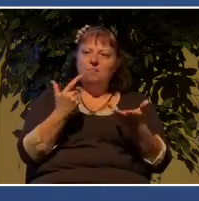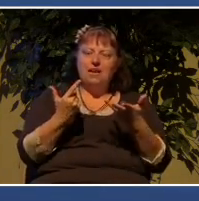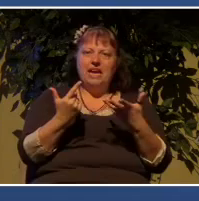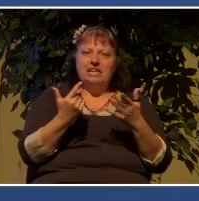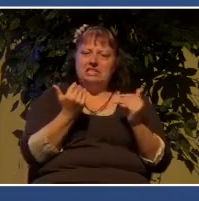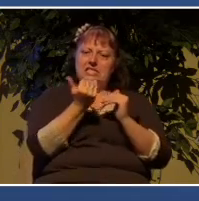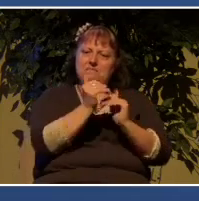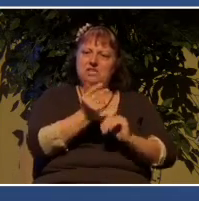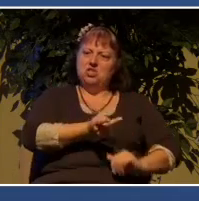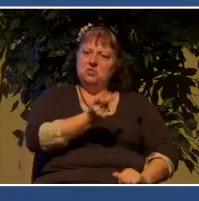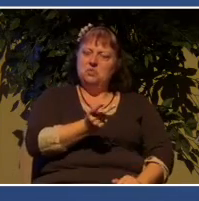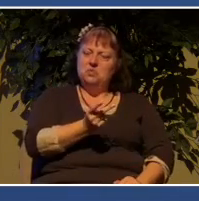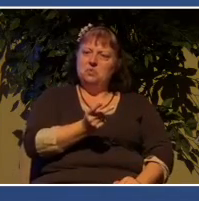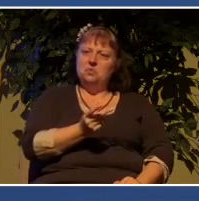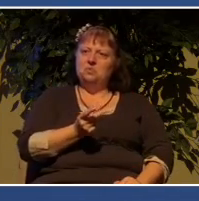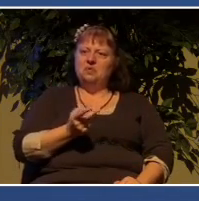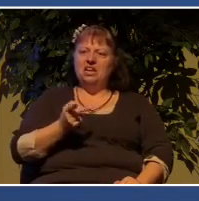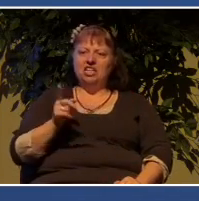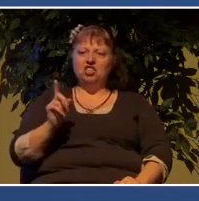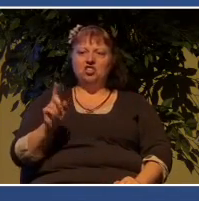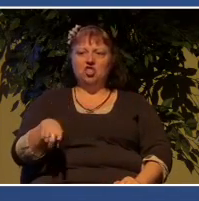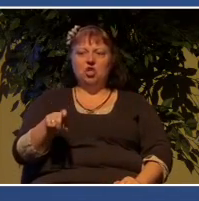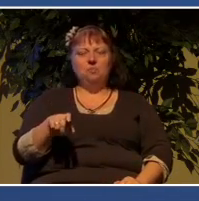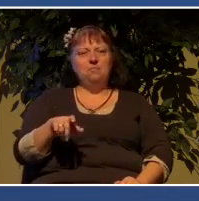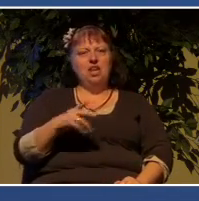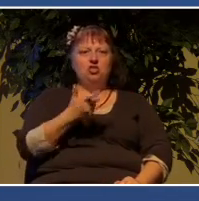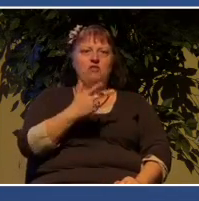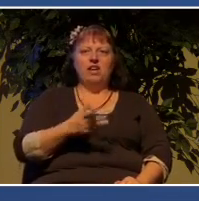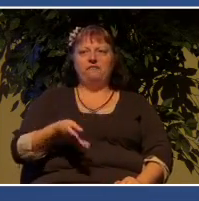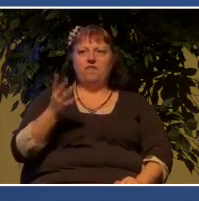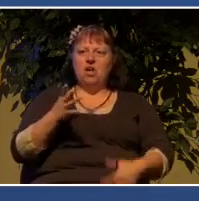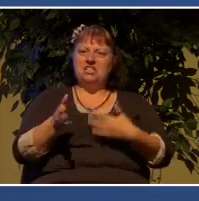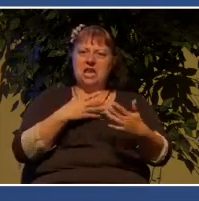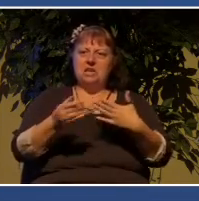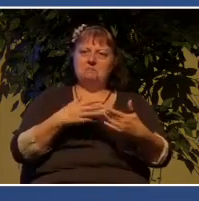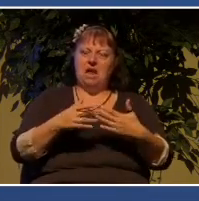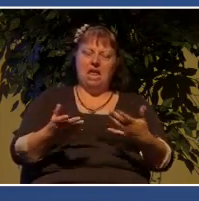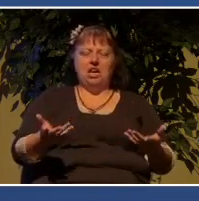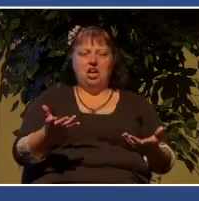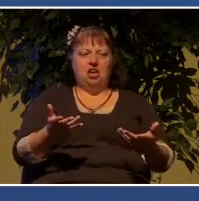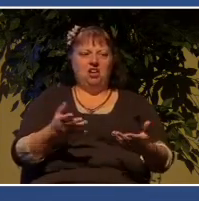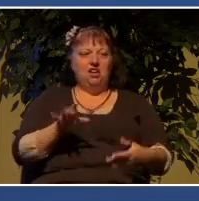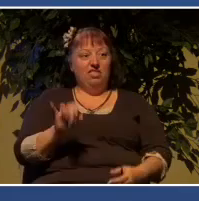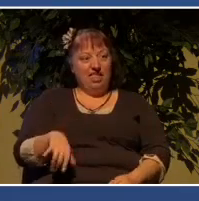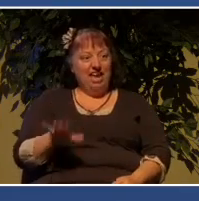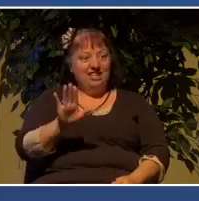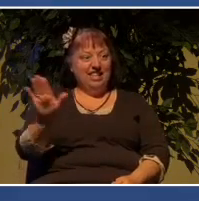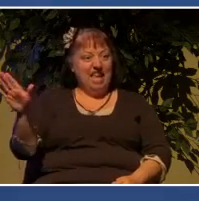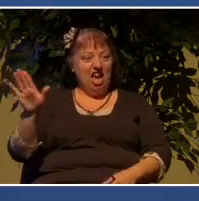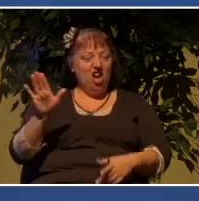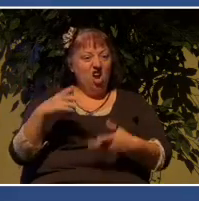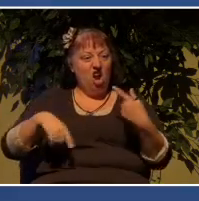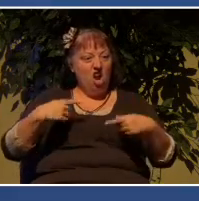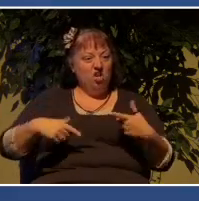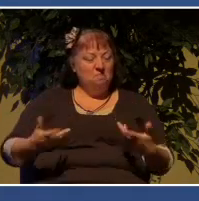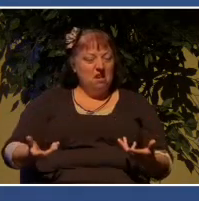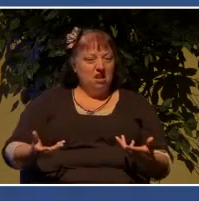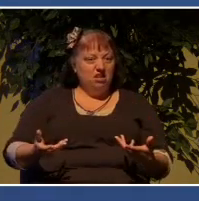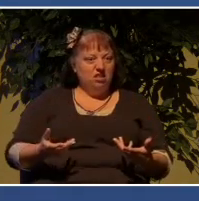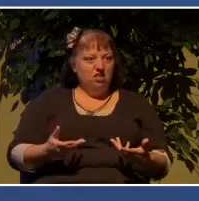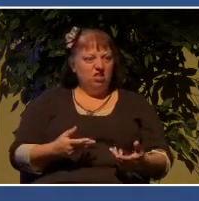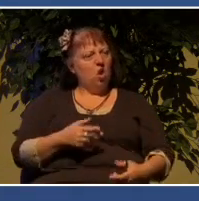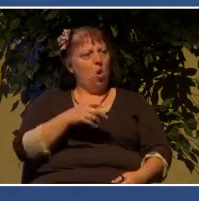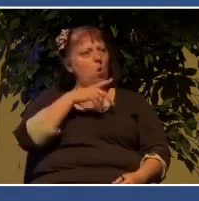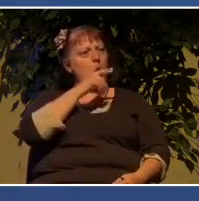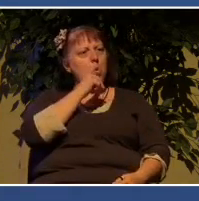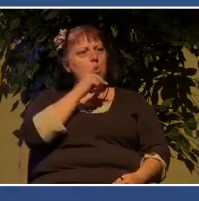values in terms of marriage, then who is to say that marriage is only between two people? Why